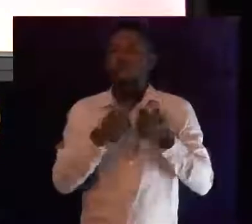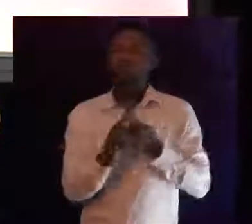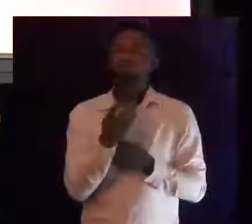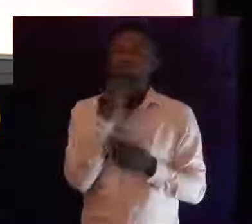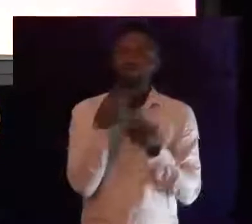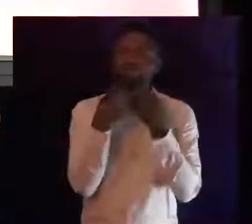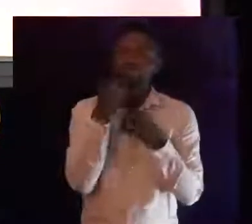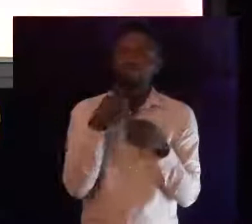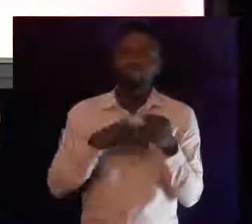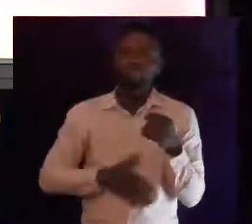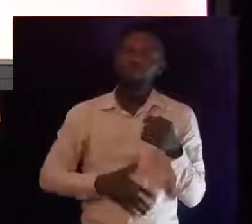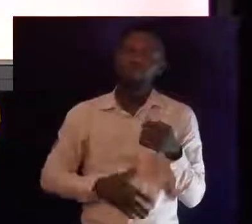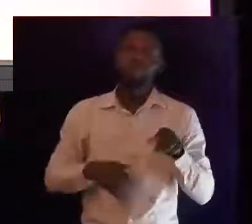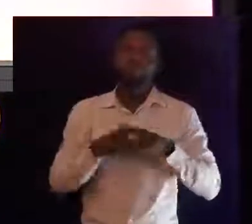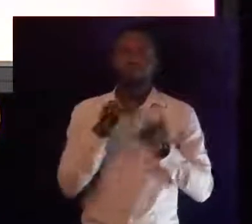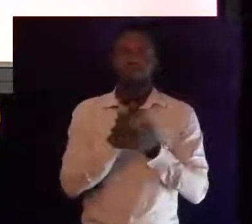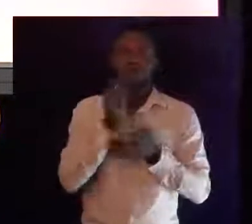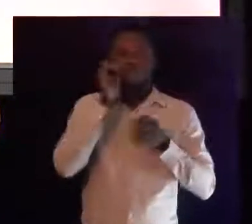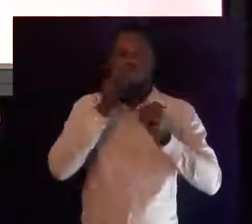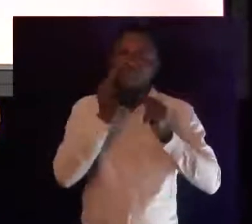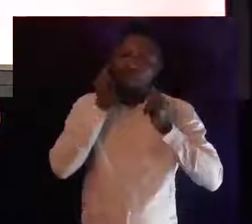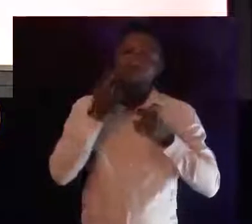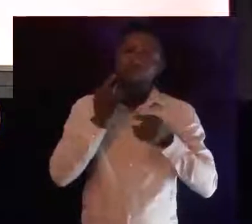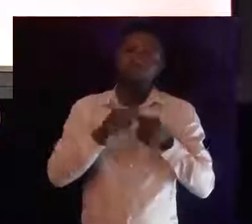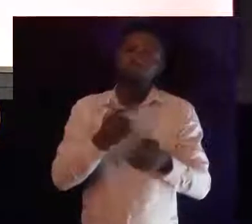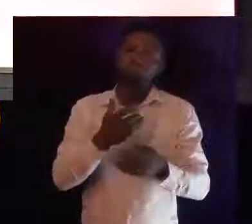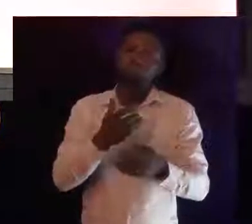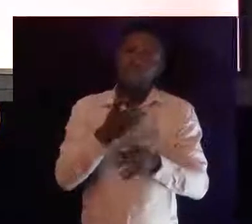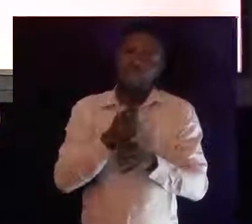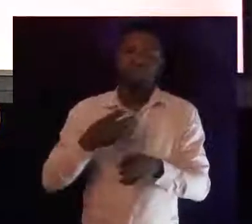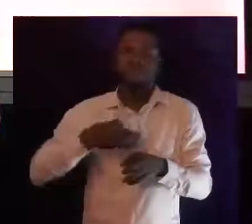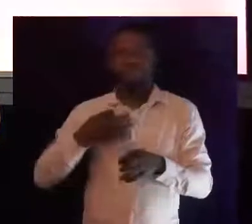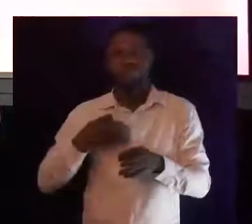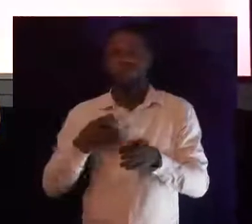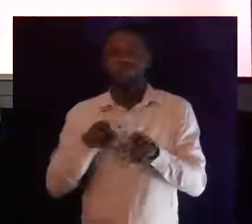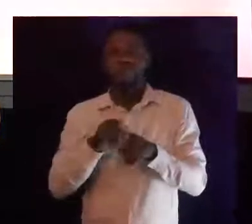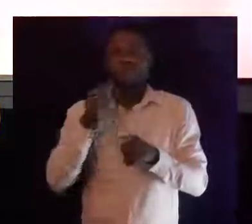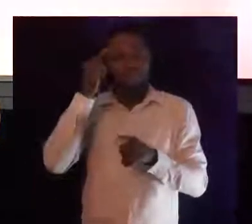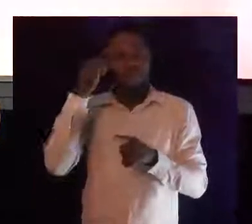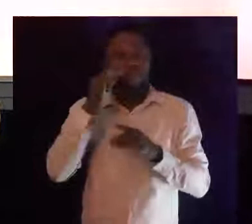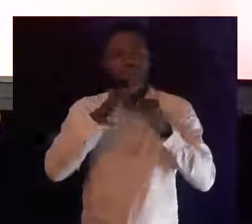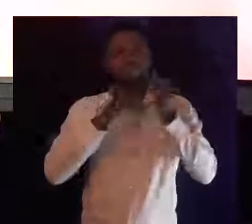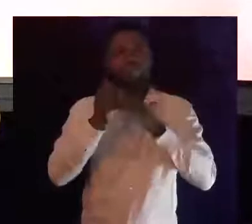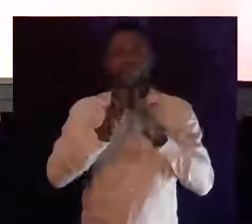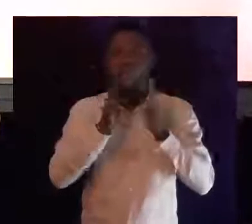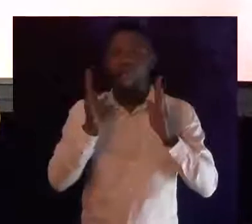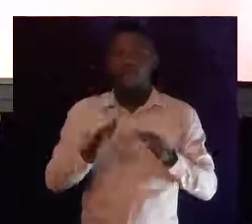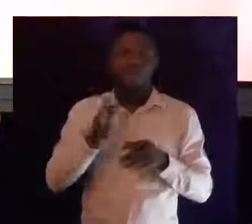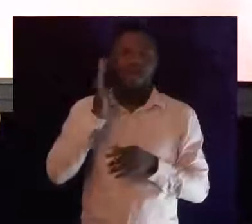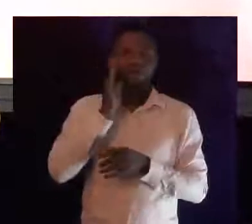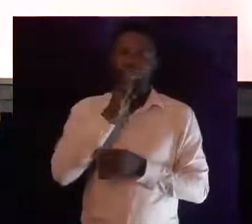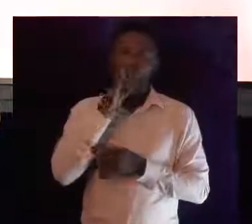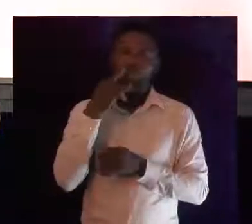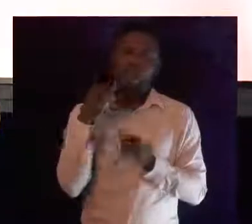how to feed himself. Then he can consider clothing himself. So thinking of building a